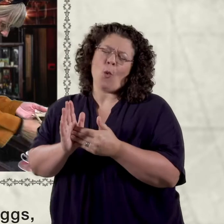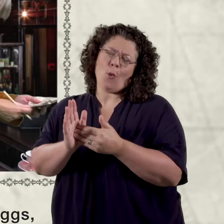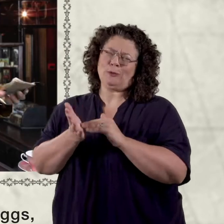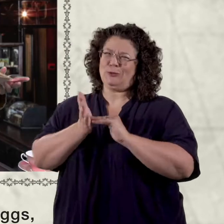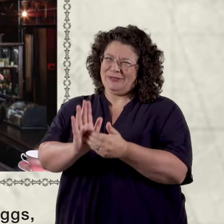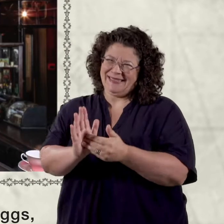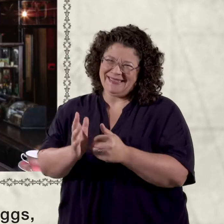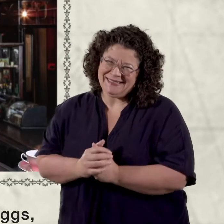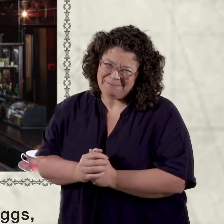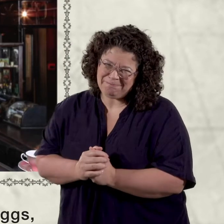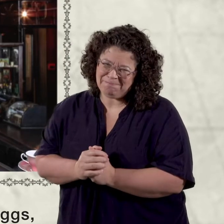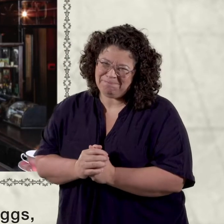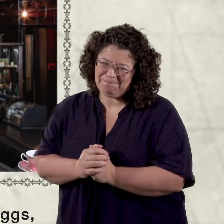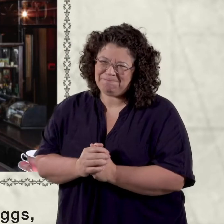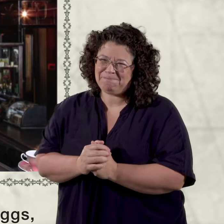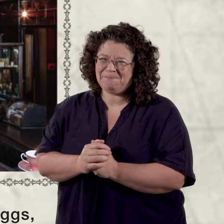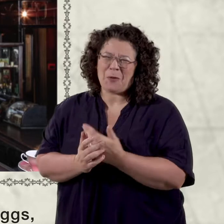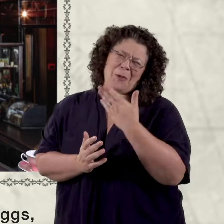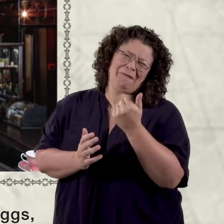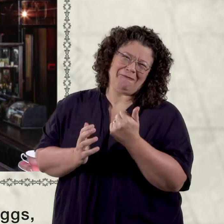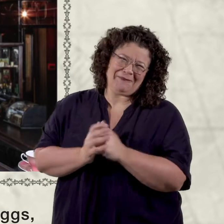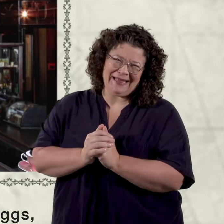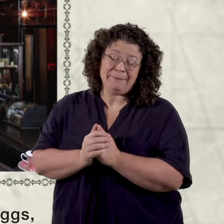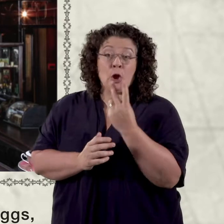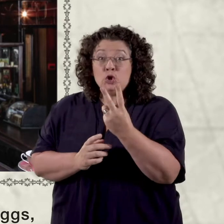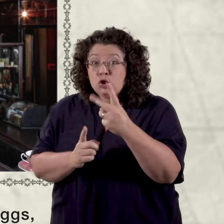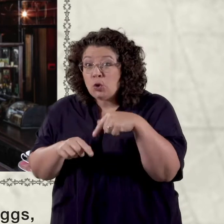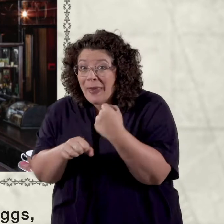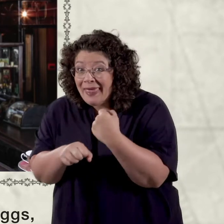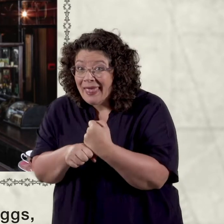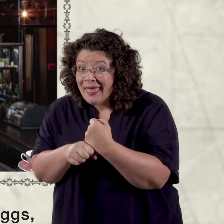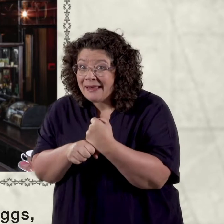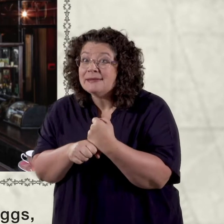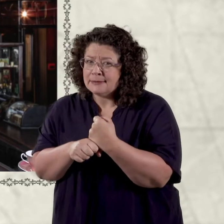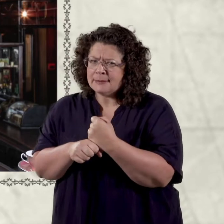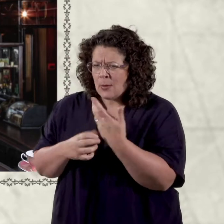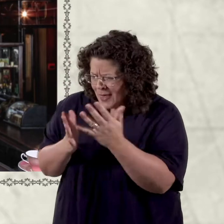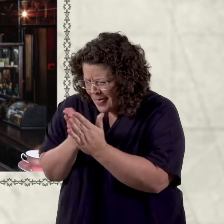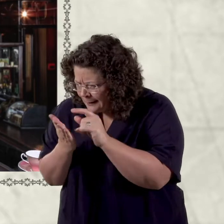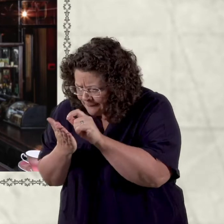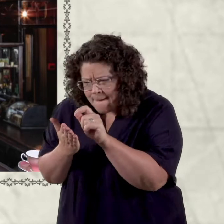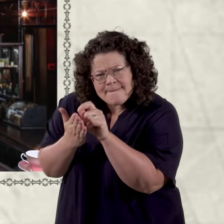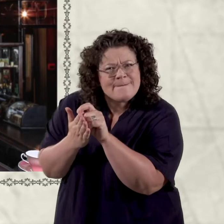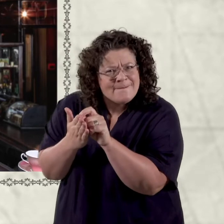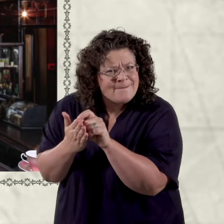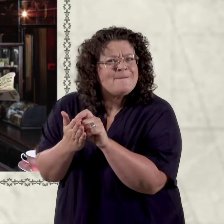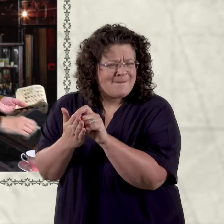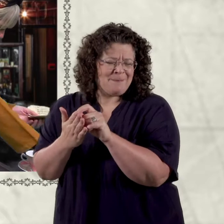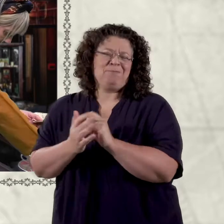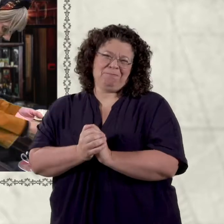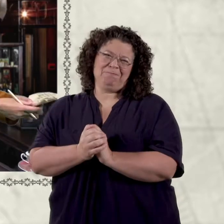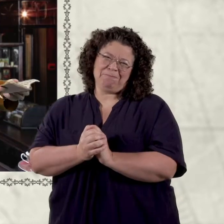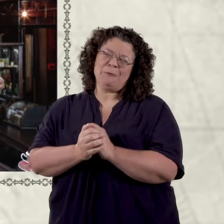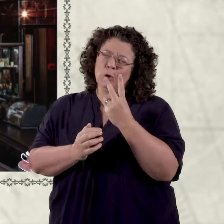they're lovely, and oh, 2 fresh eggs. Now, where are eggs? Ah, there we go. 2 fresh